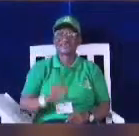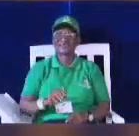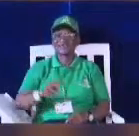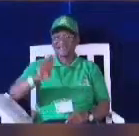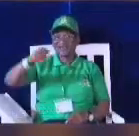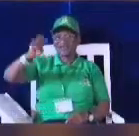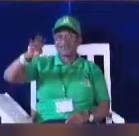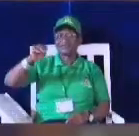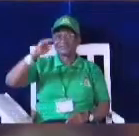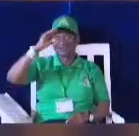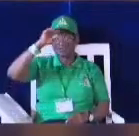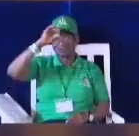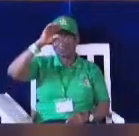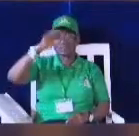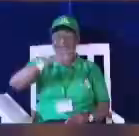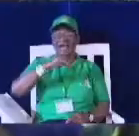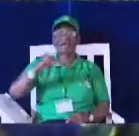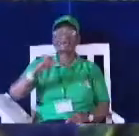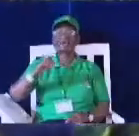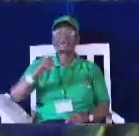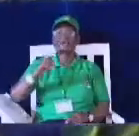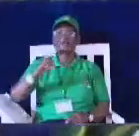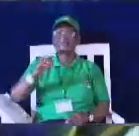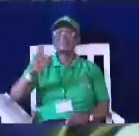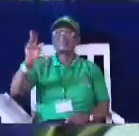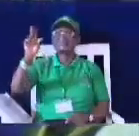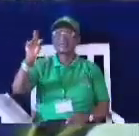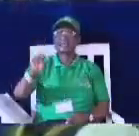14 boys and 21 girls.